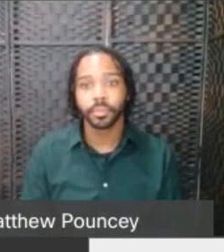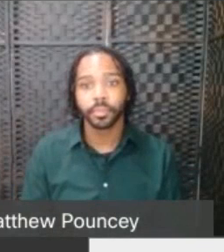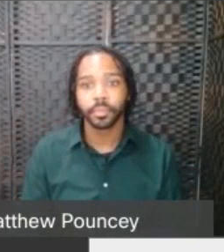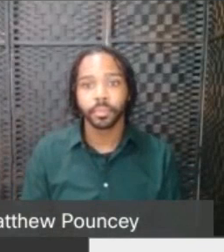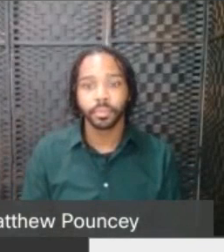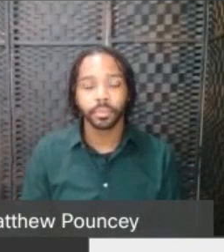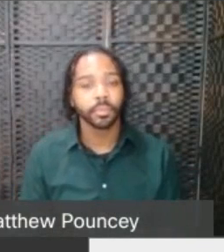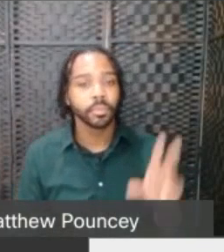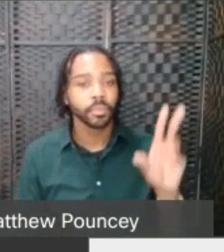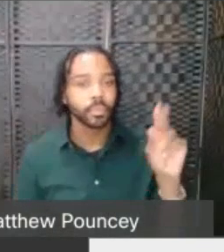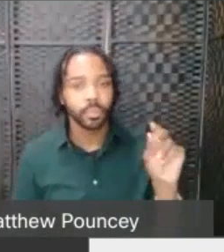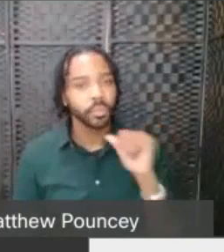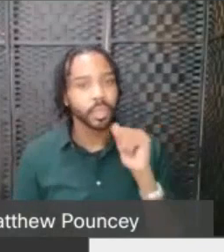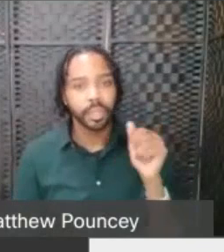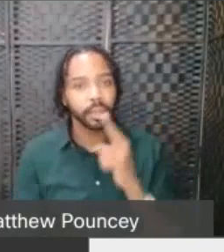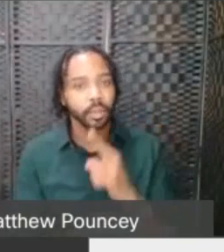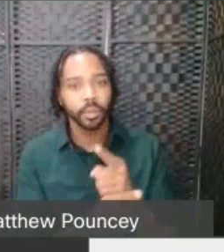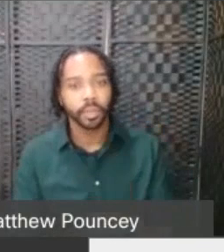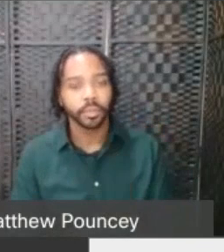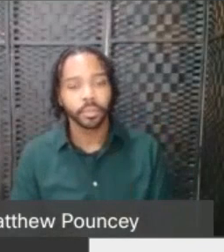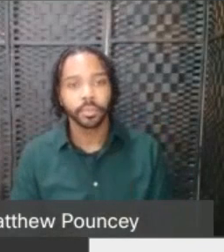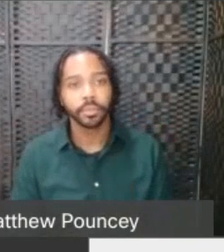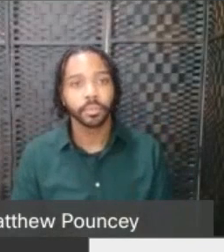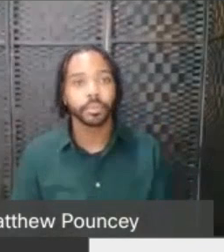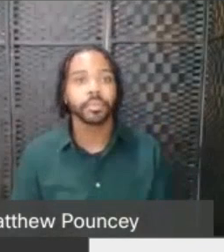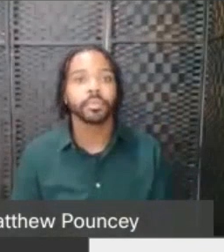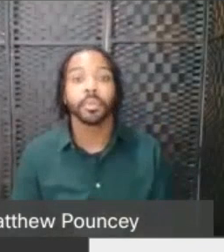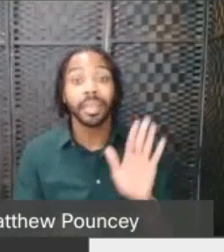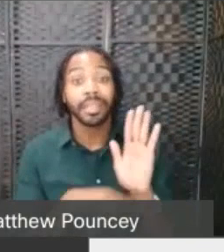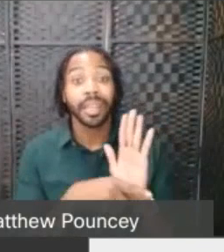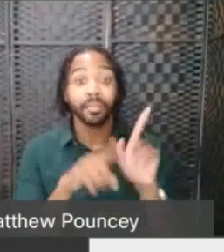No, that's not correct. Negative test does not